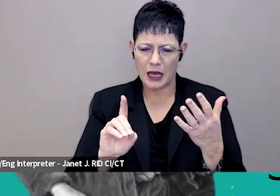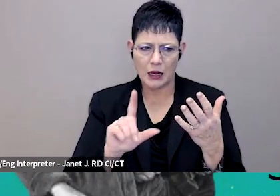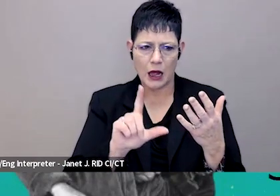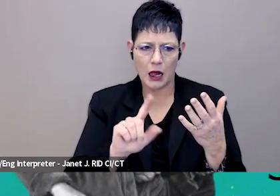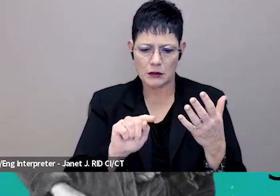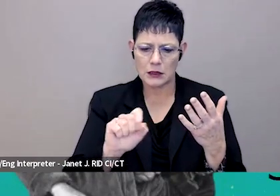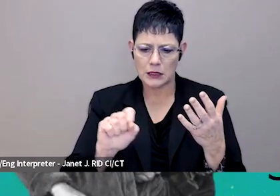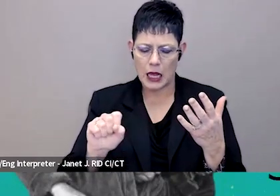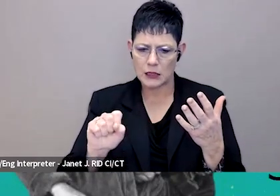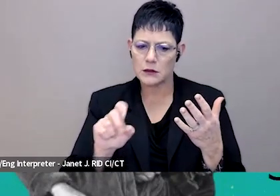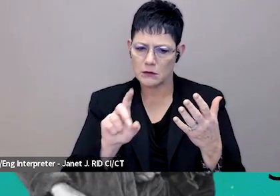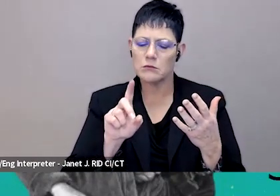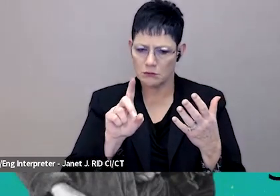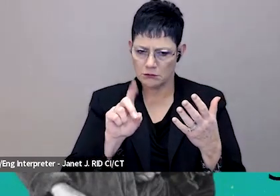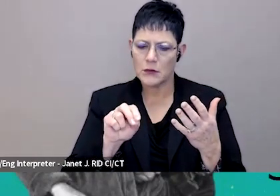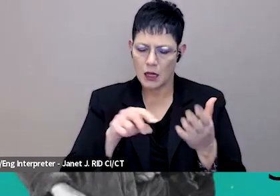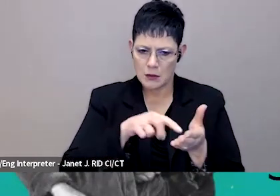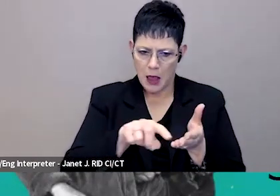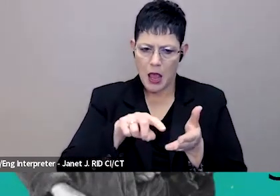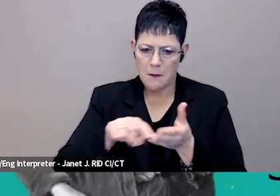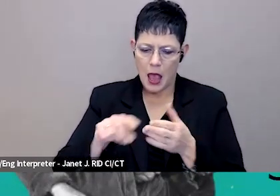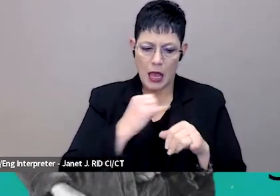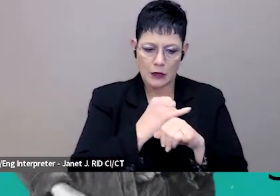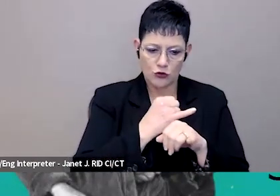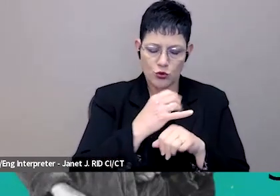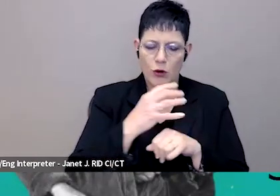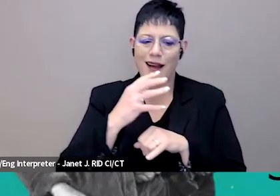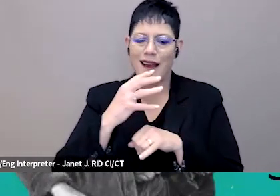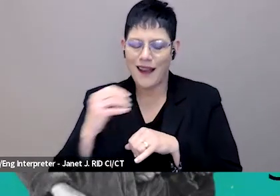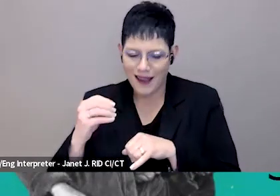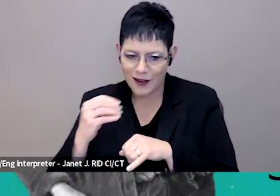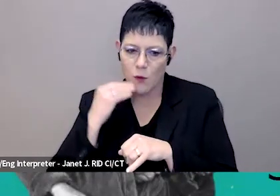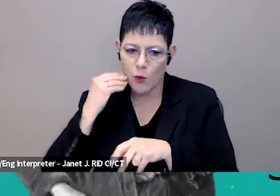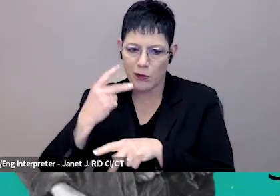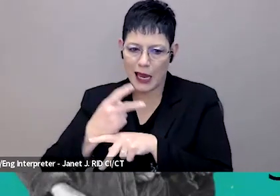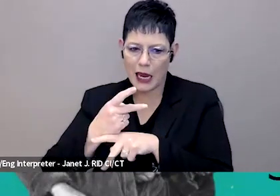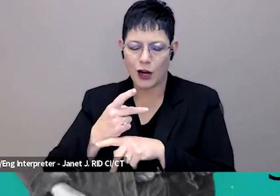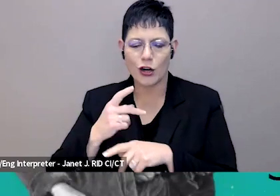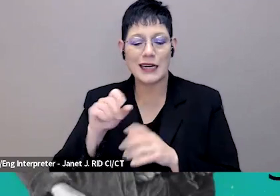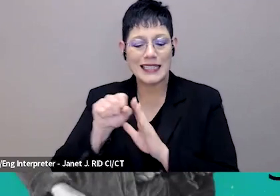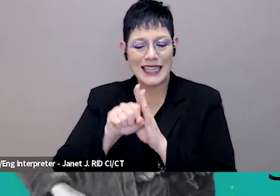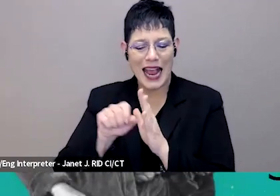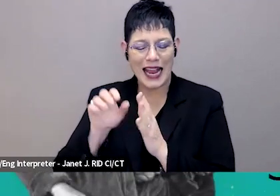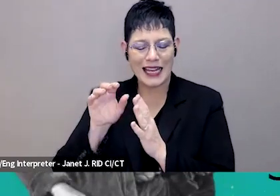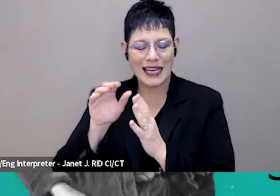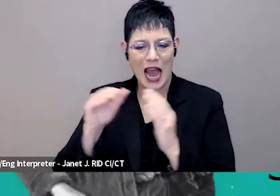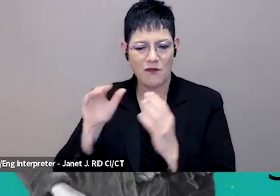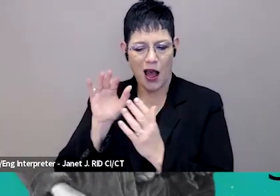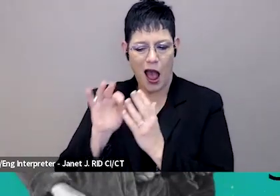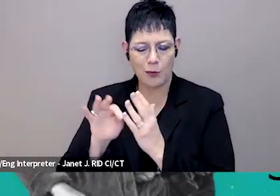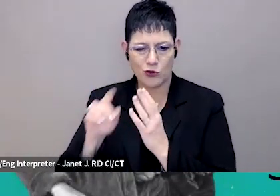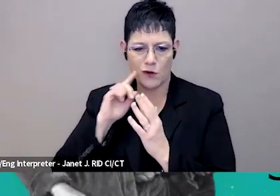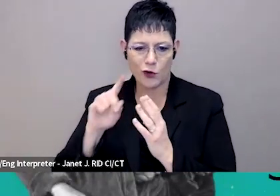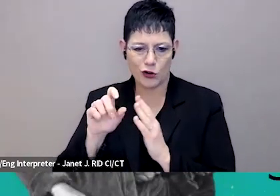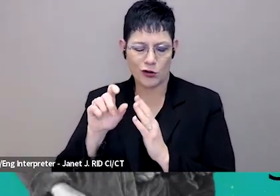LTSS covers both institutional and home care, but home care is optional at the state level. So a lot of what I do in my current role is